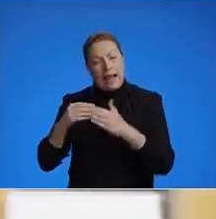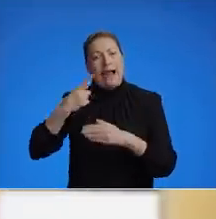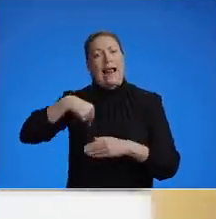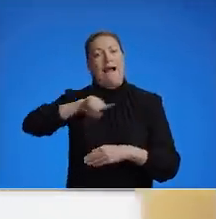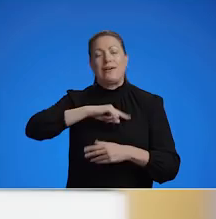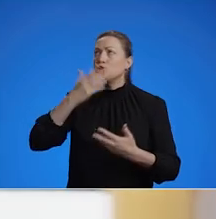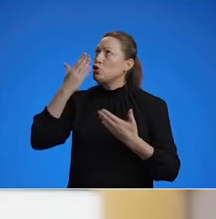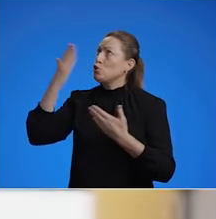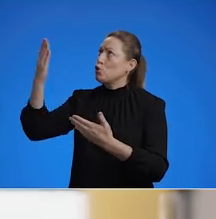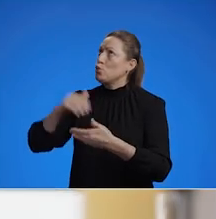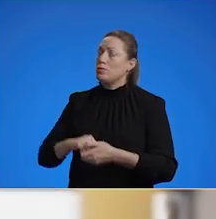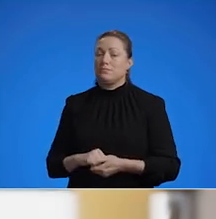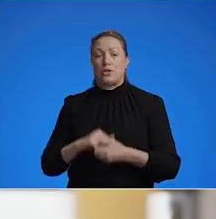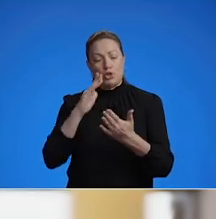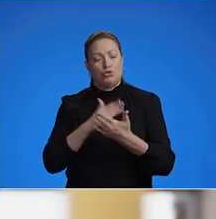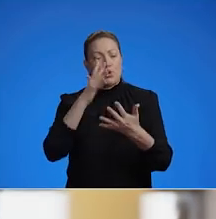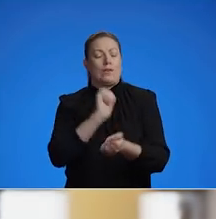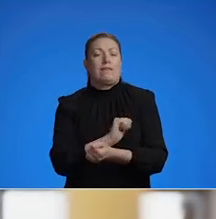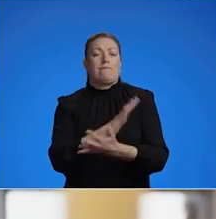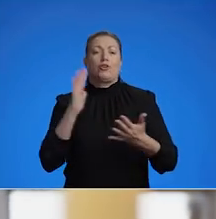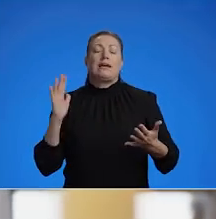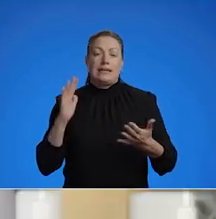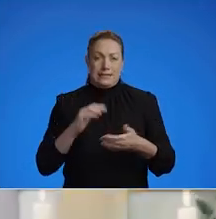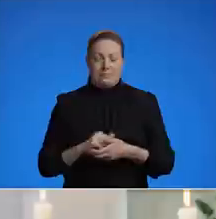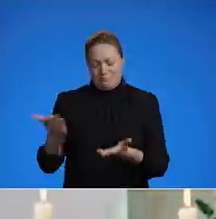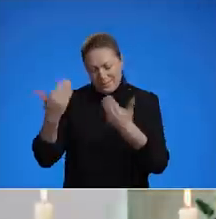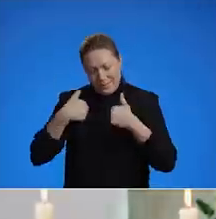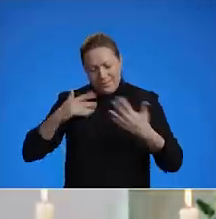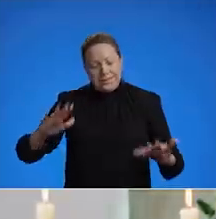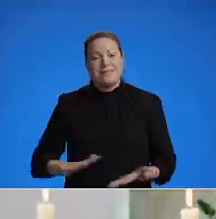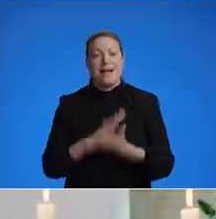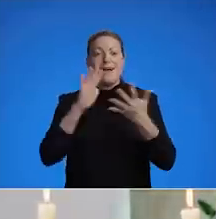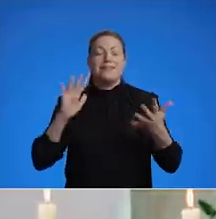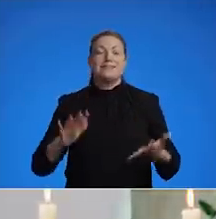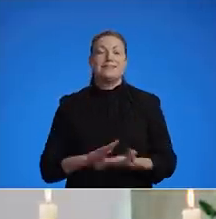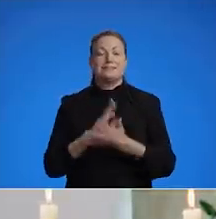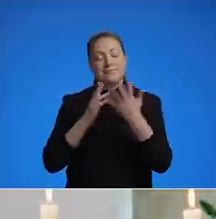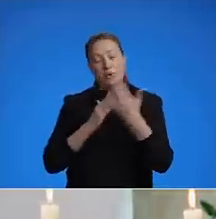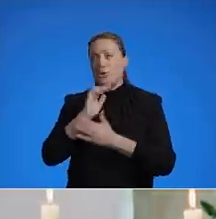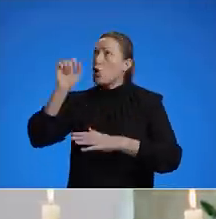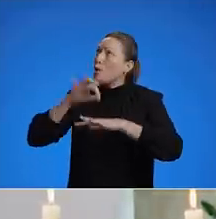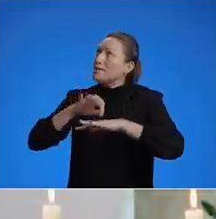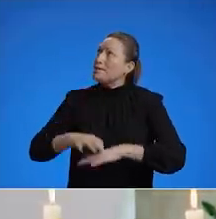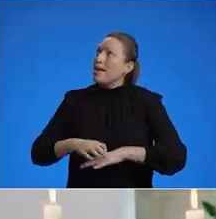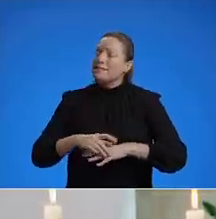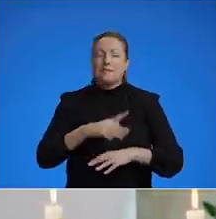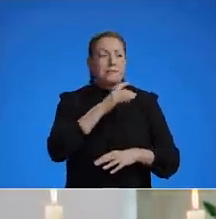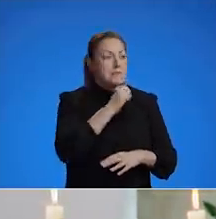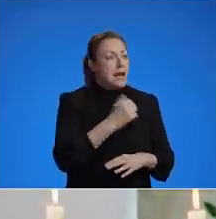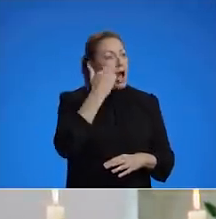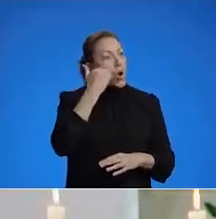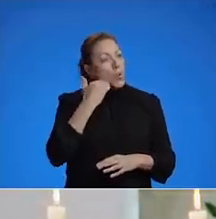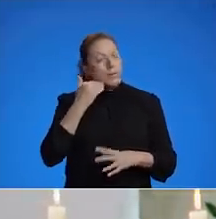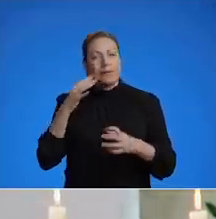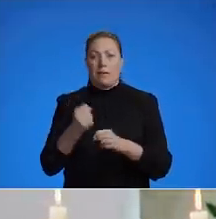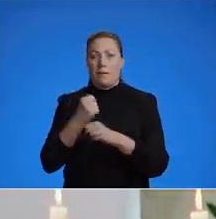to you, the truth that sets us free, the life that fills us with gladness. Through your Son you gather men and women